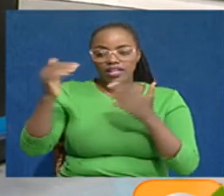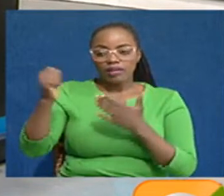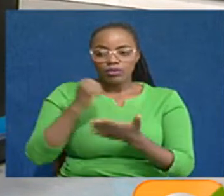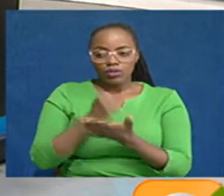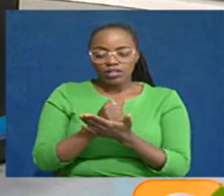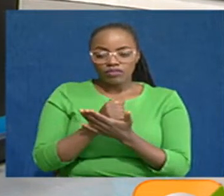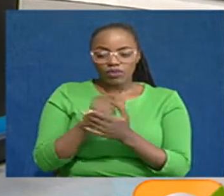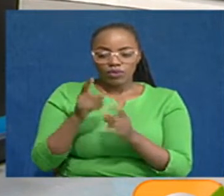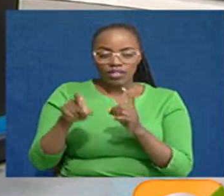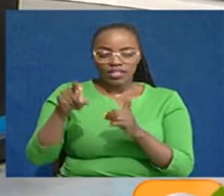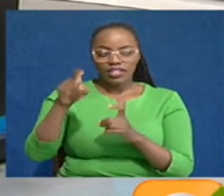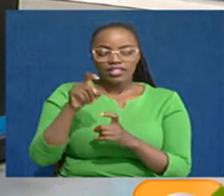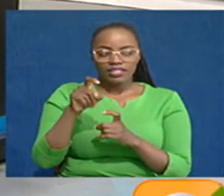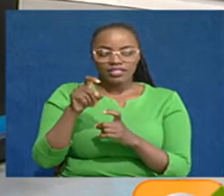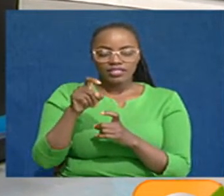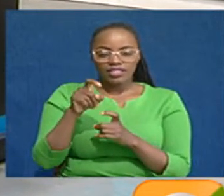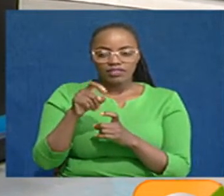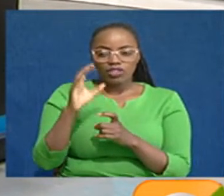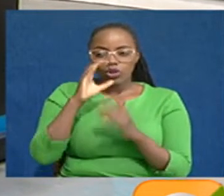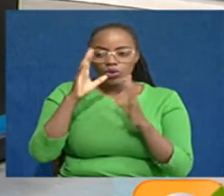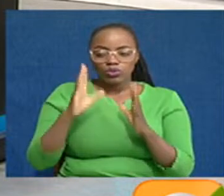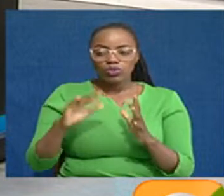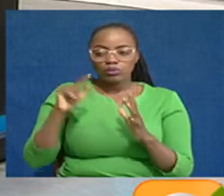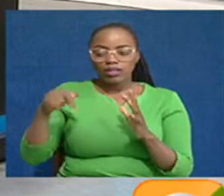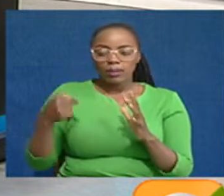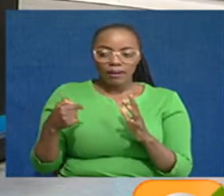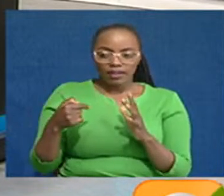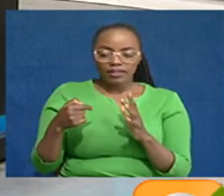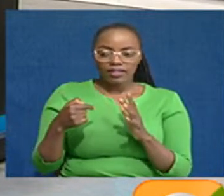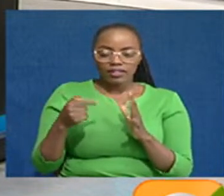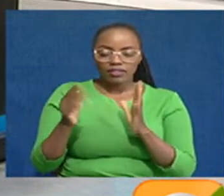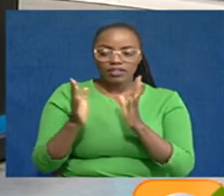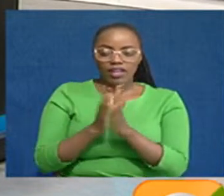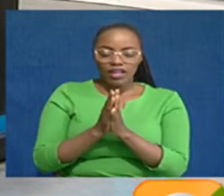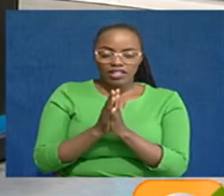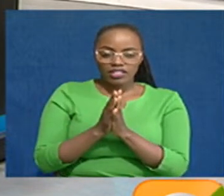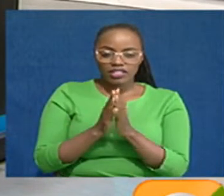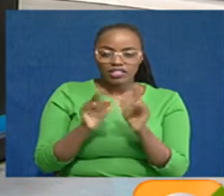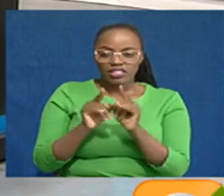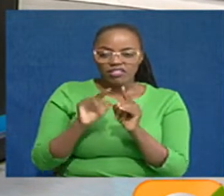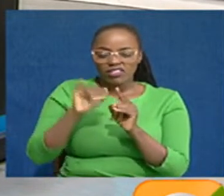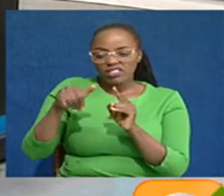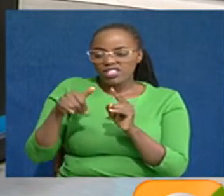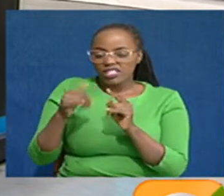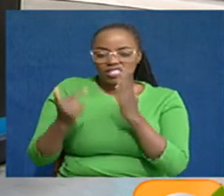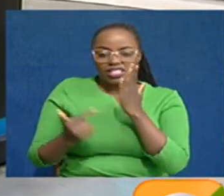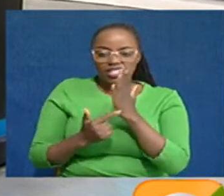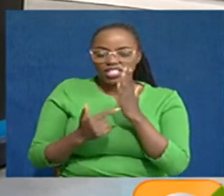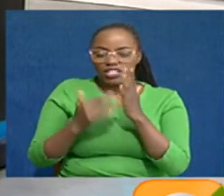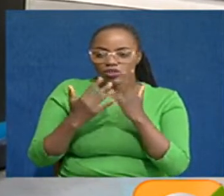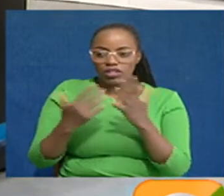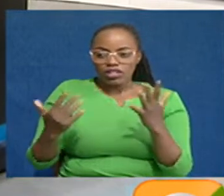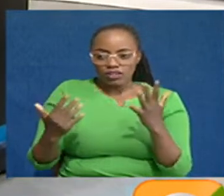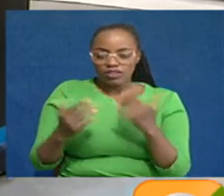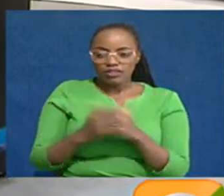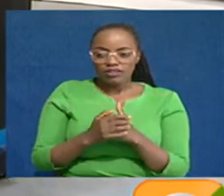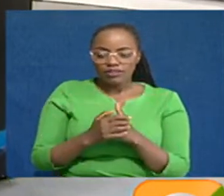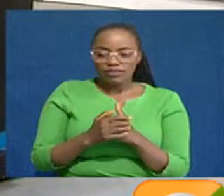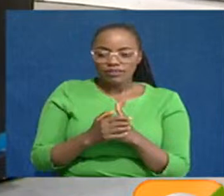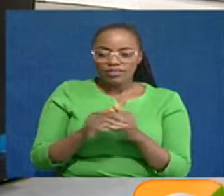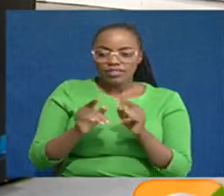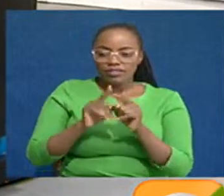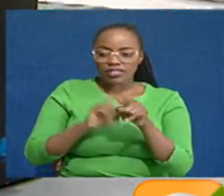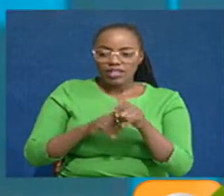will increase consumer demand. And it's just a cyclical. And one of the things, you know, as we